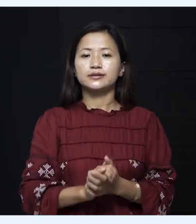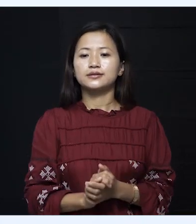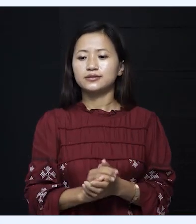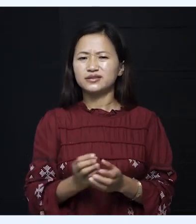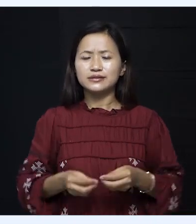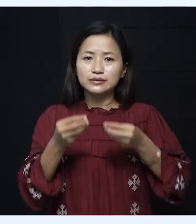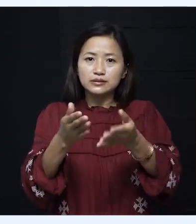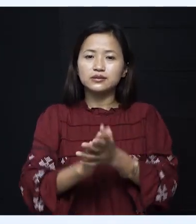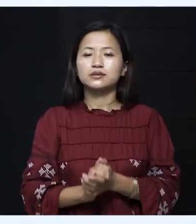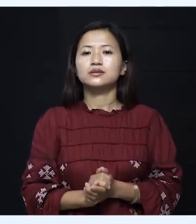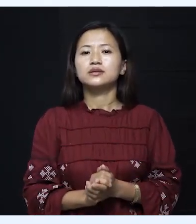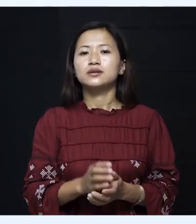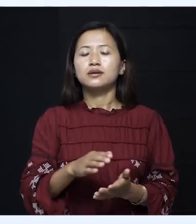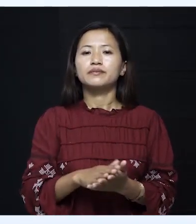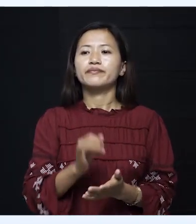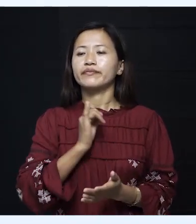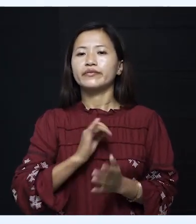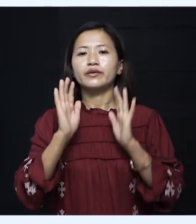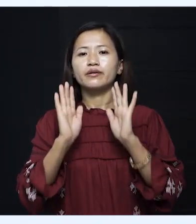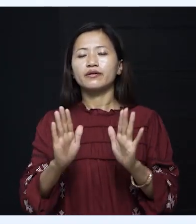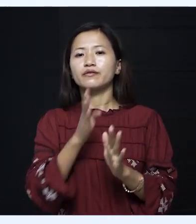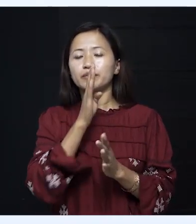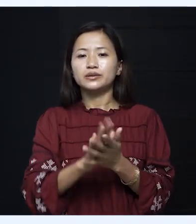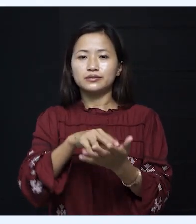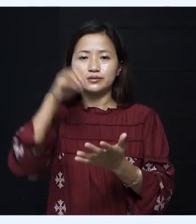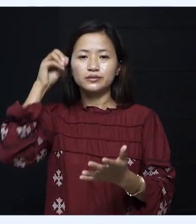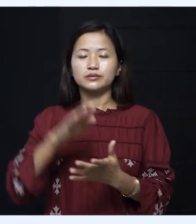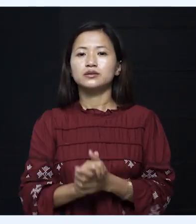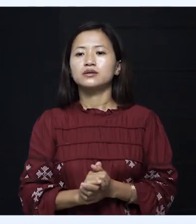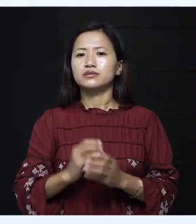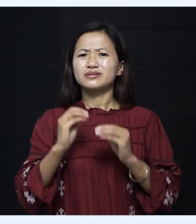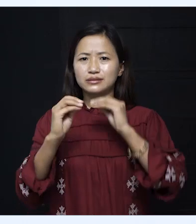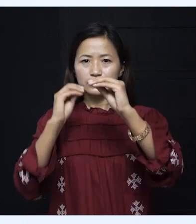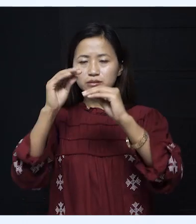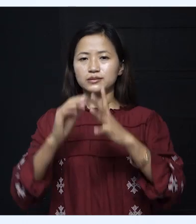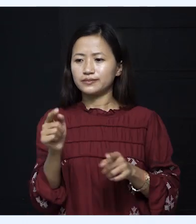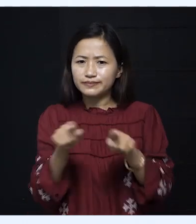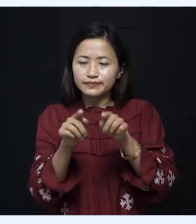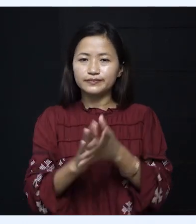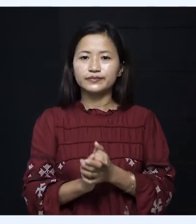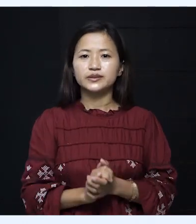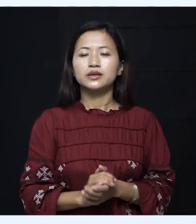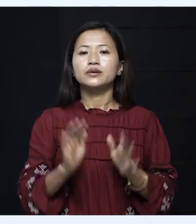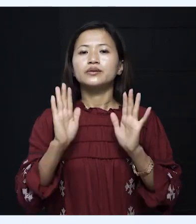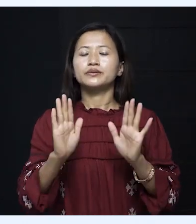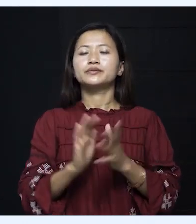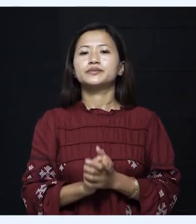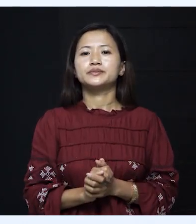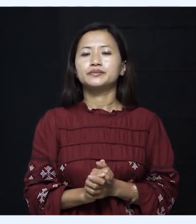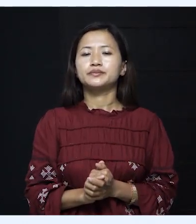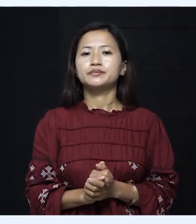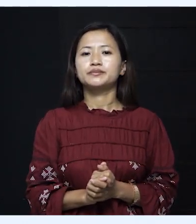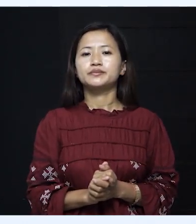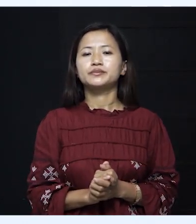that it is, I have been learning grammar, that suggests that it is likely to progress. So that's why we have it here to